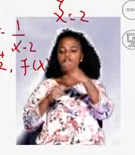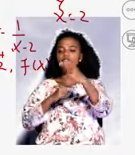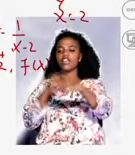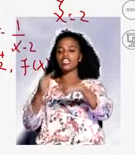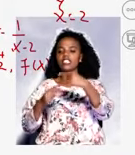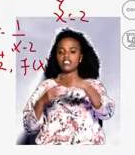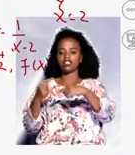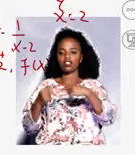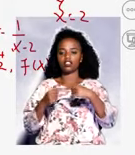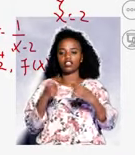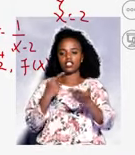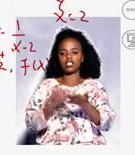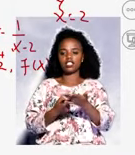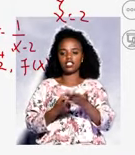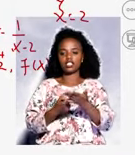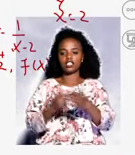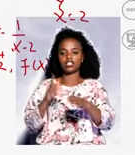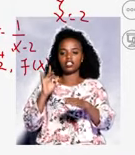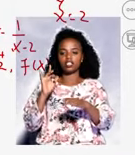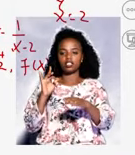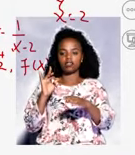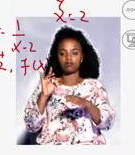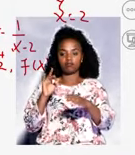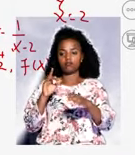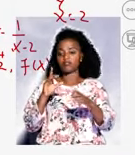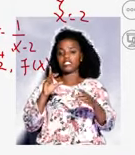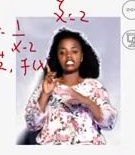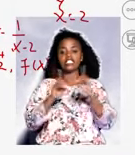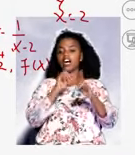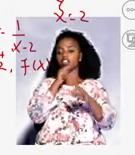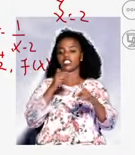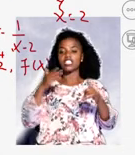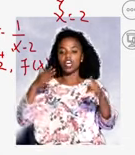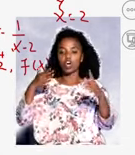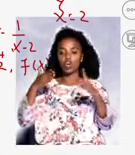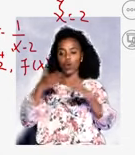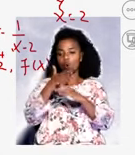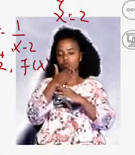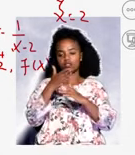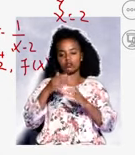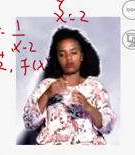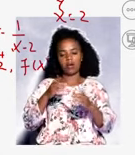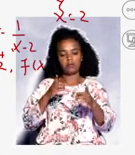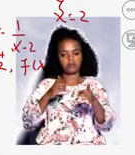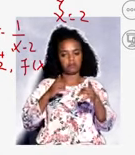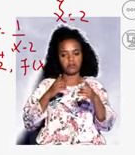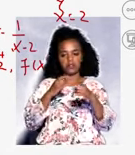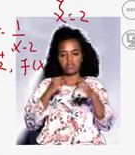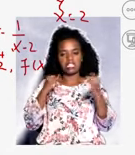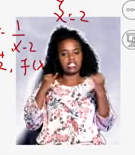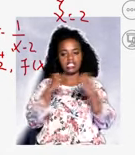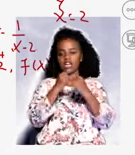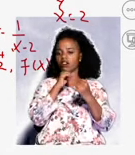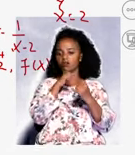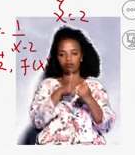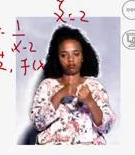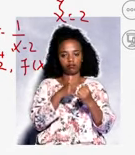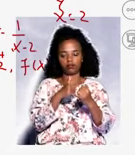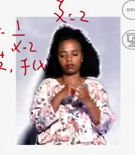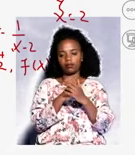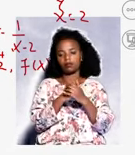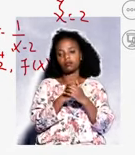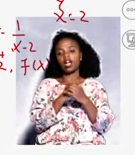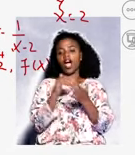one. It approaches horizontal asymptote since it doesn't cross. We have checked here. It doesn't cross, simply approach for that part. Okay,